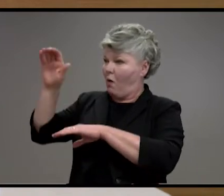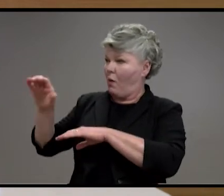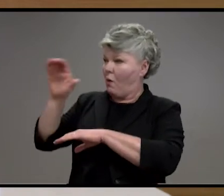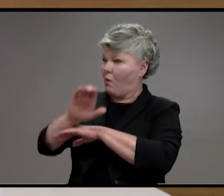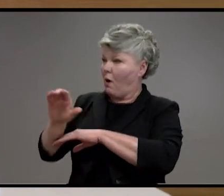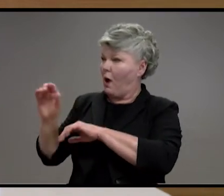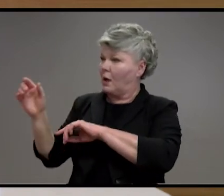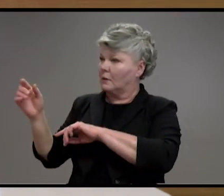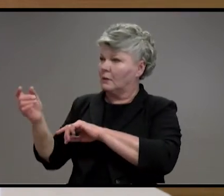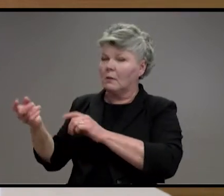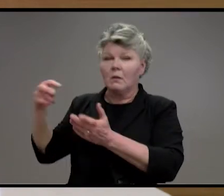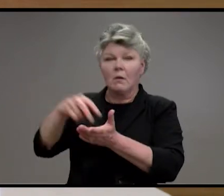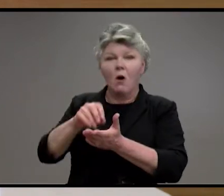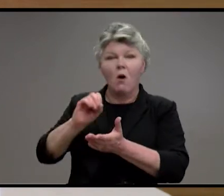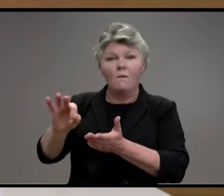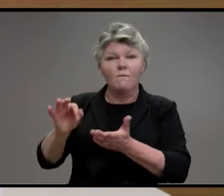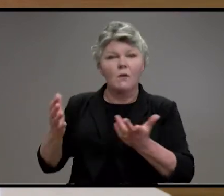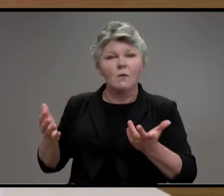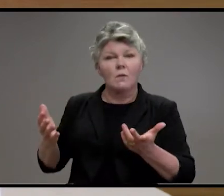see and believe.